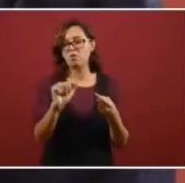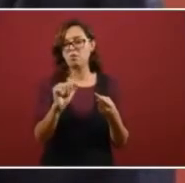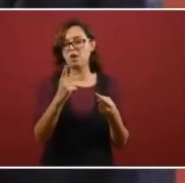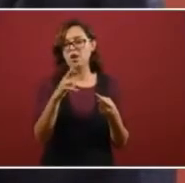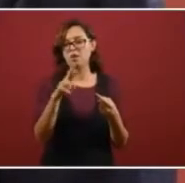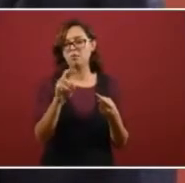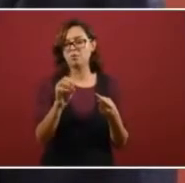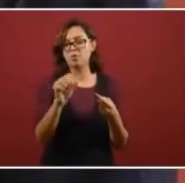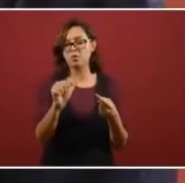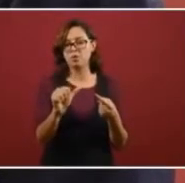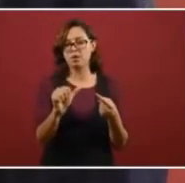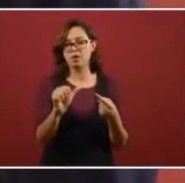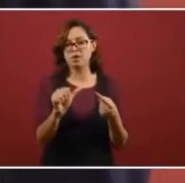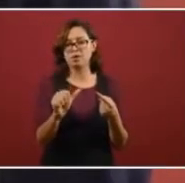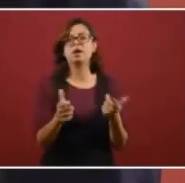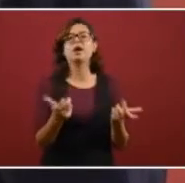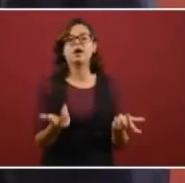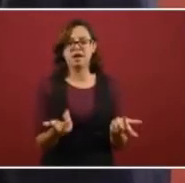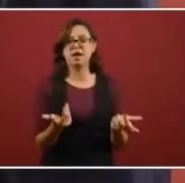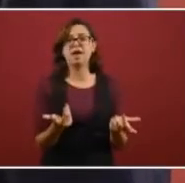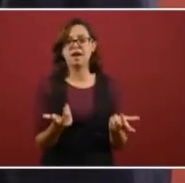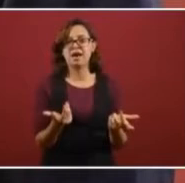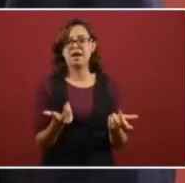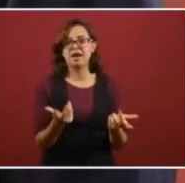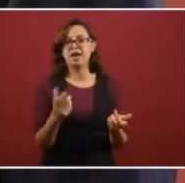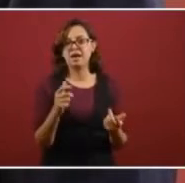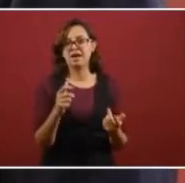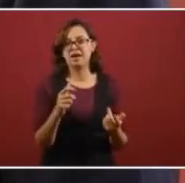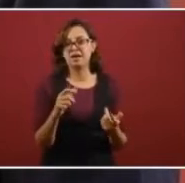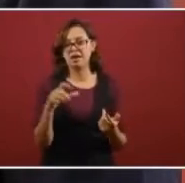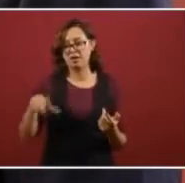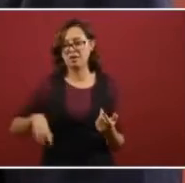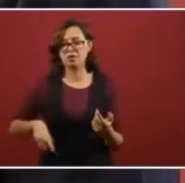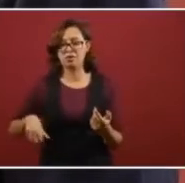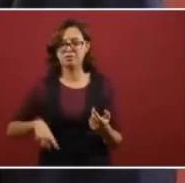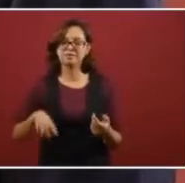which is what now is called FOBA PROA. And yes, there,